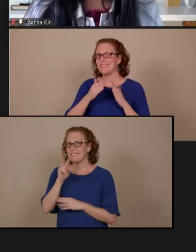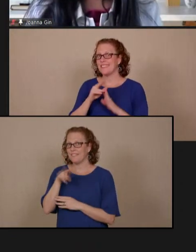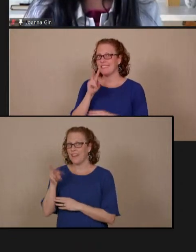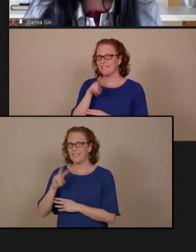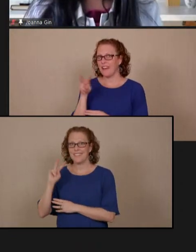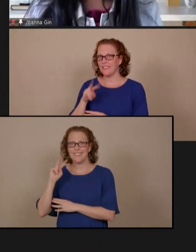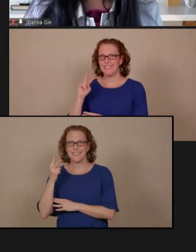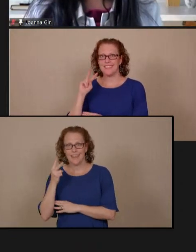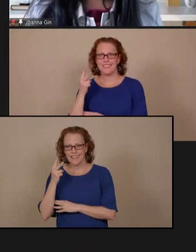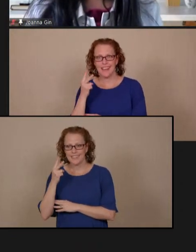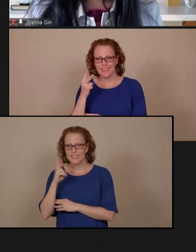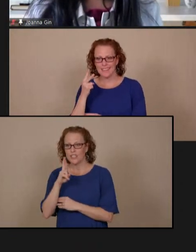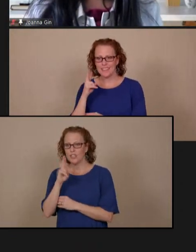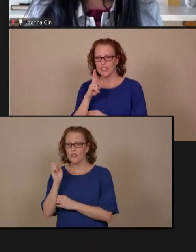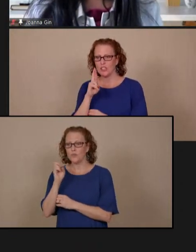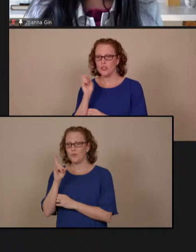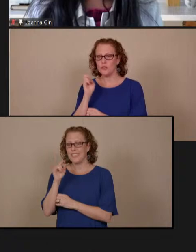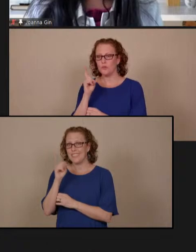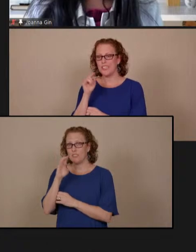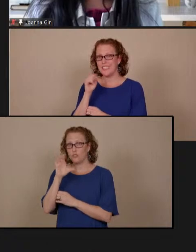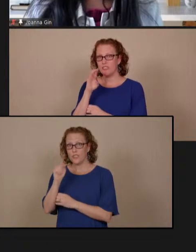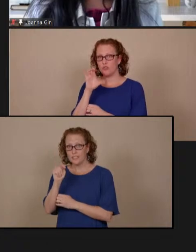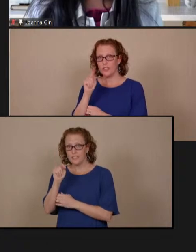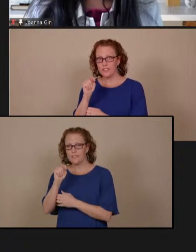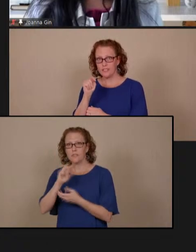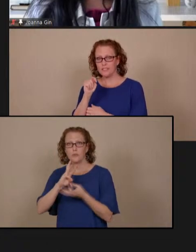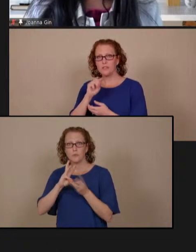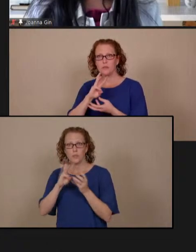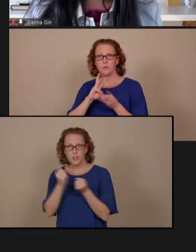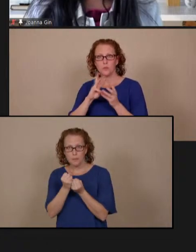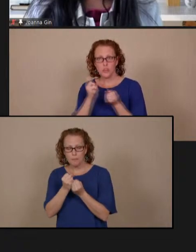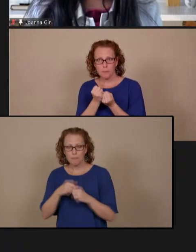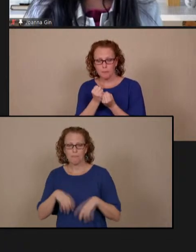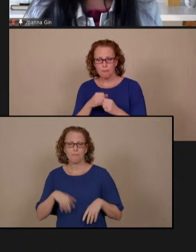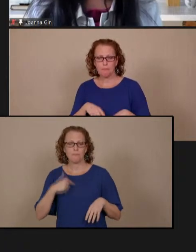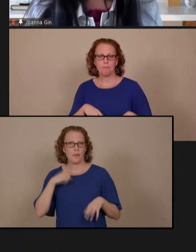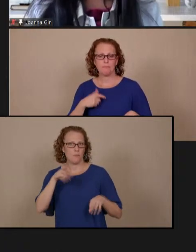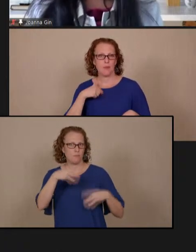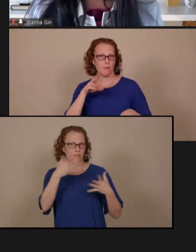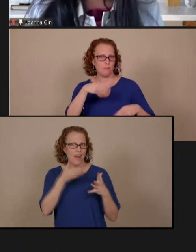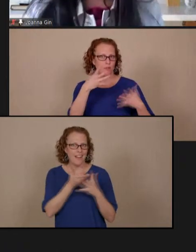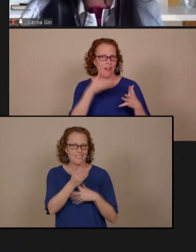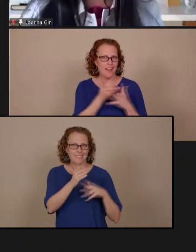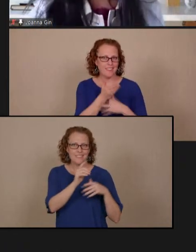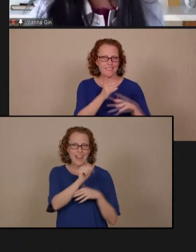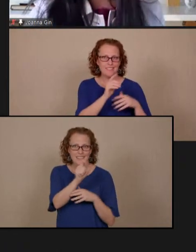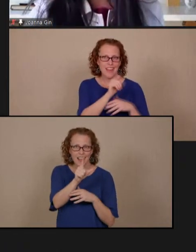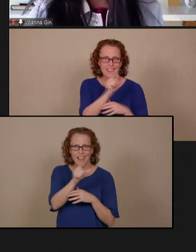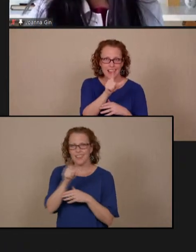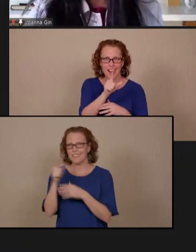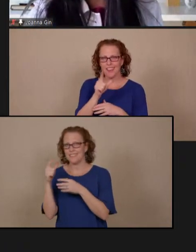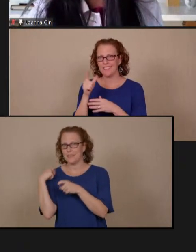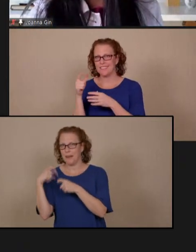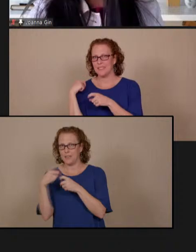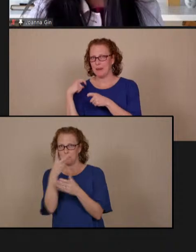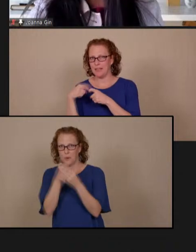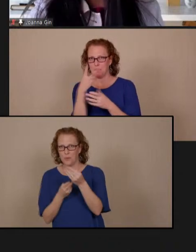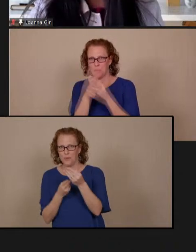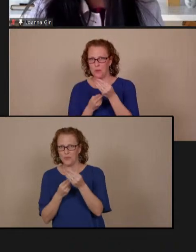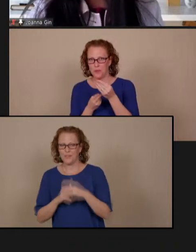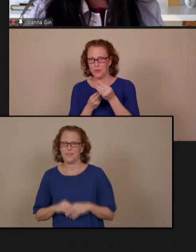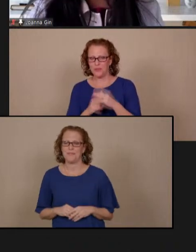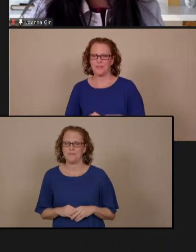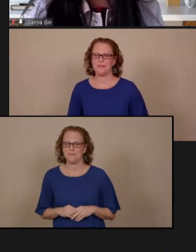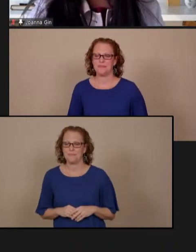workshop. Today's workshop is also being provided in ASL and Spanish. Please set